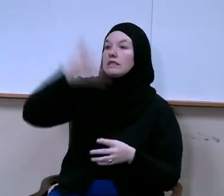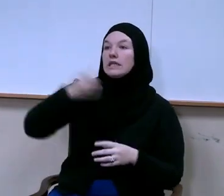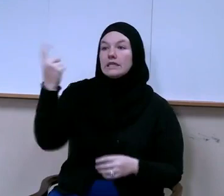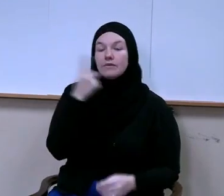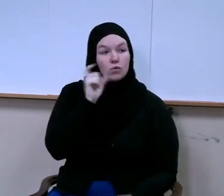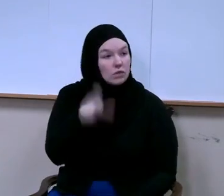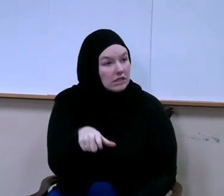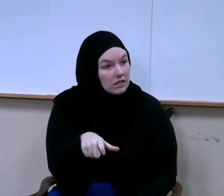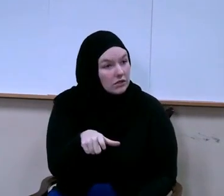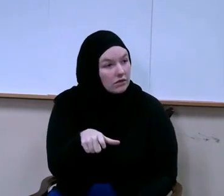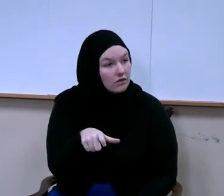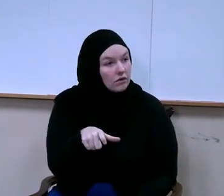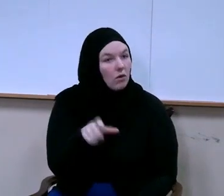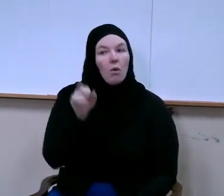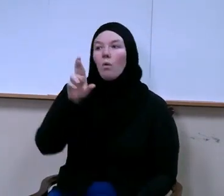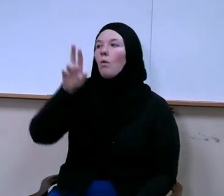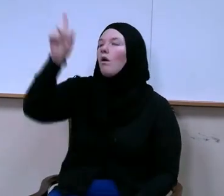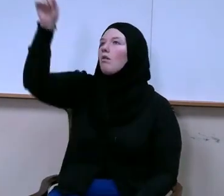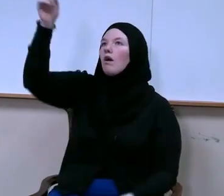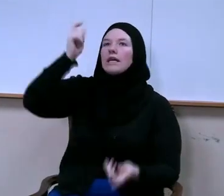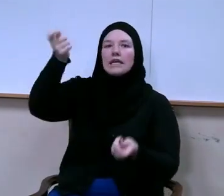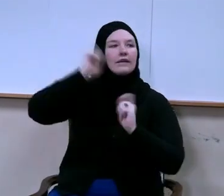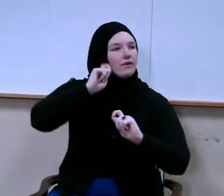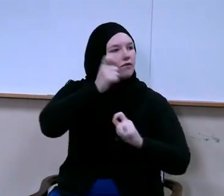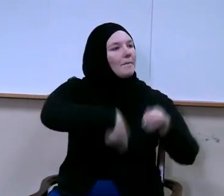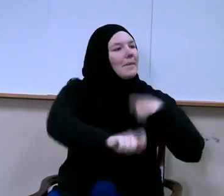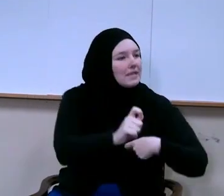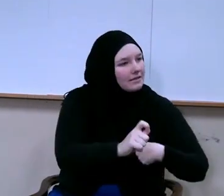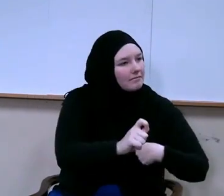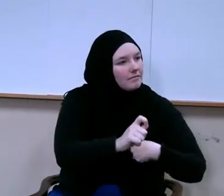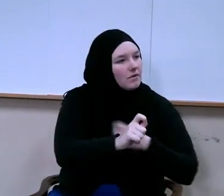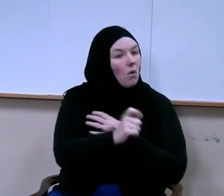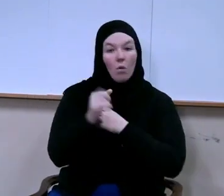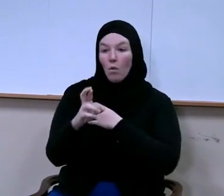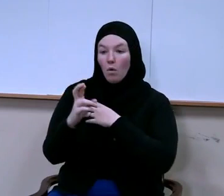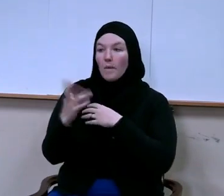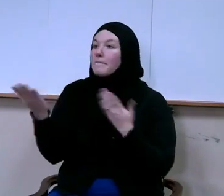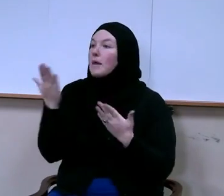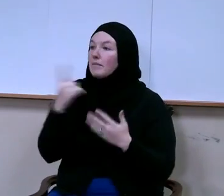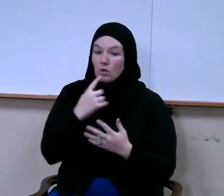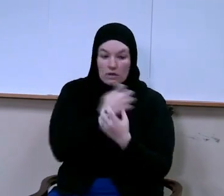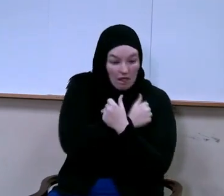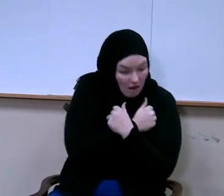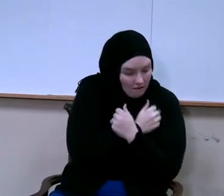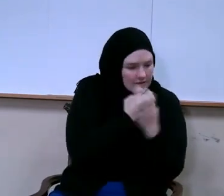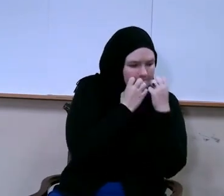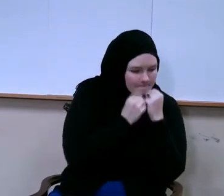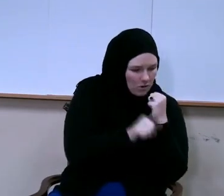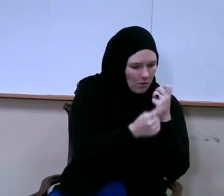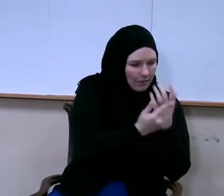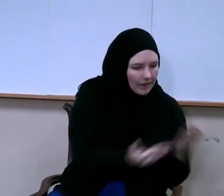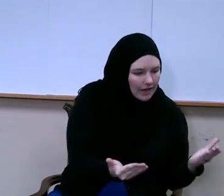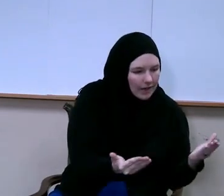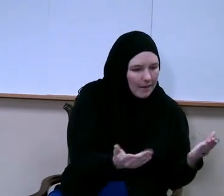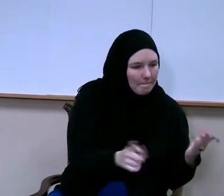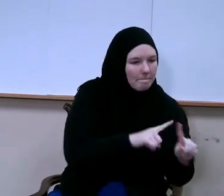need, or something He will give you a replacement for it, or something that may hurt you. He never takes